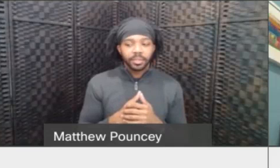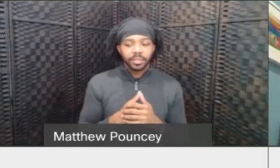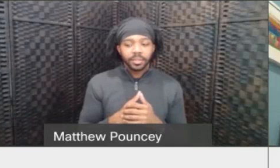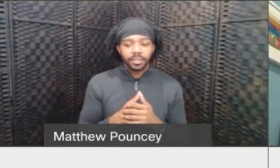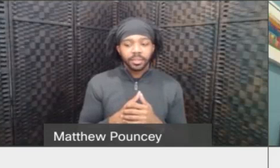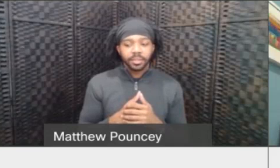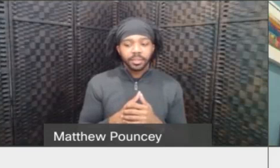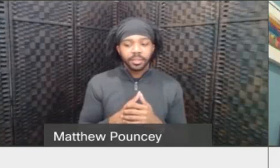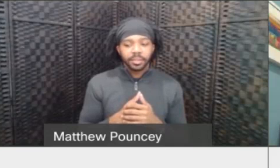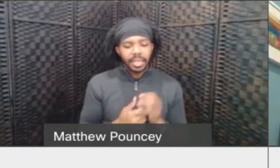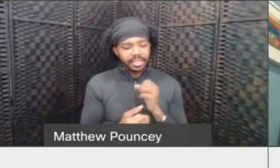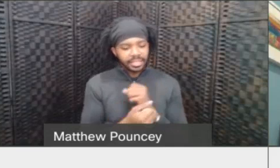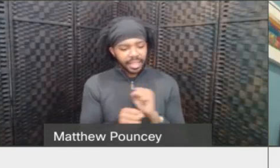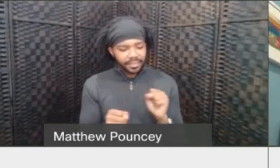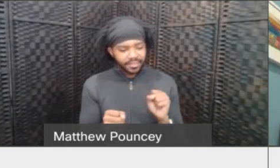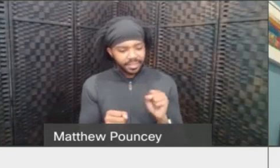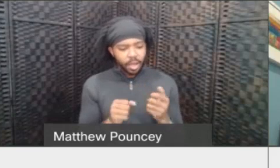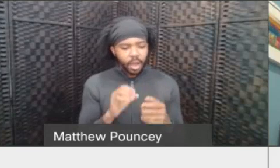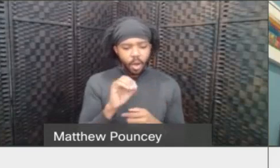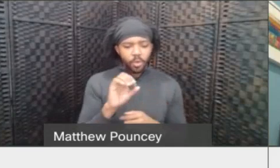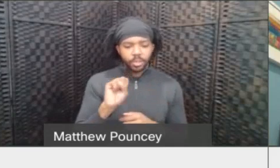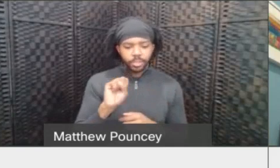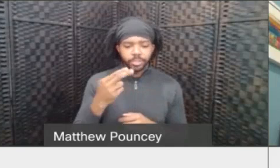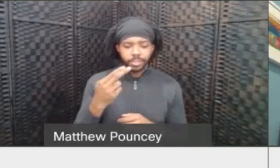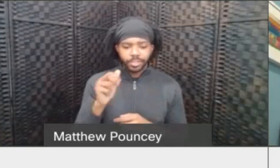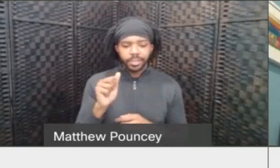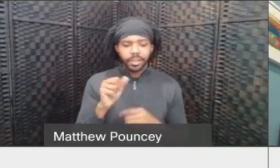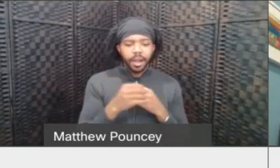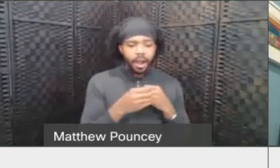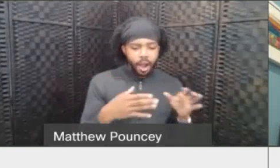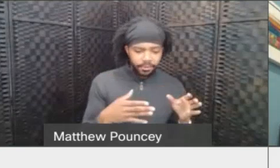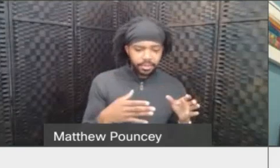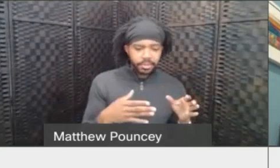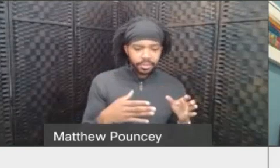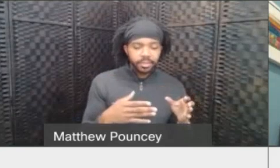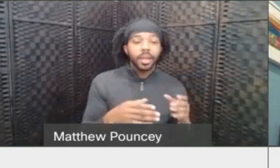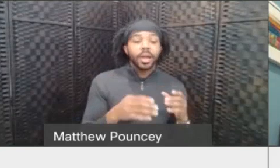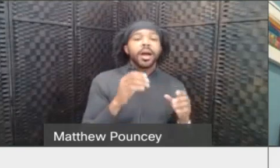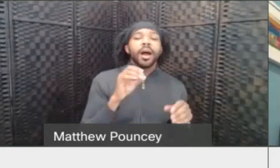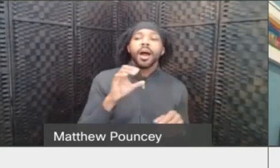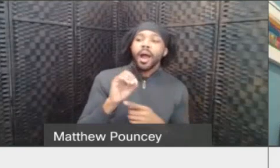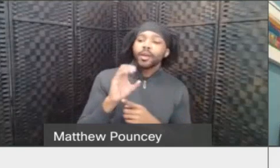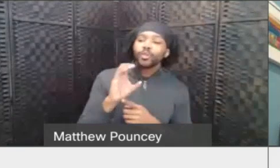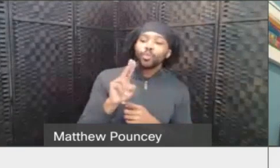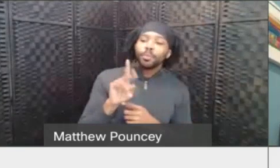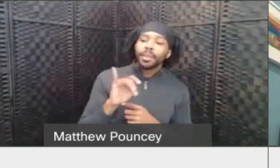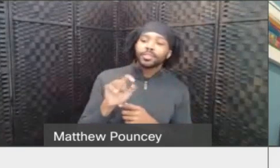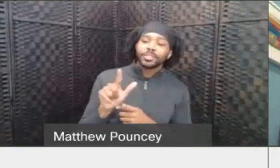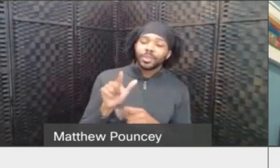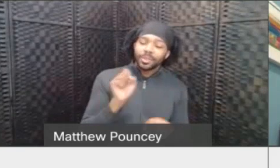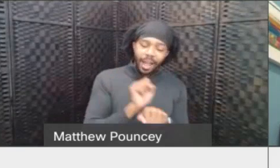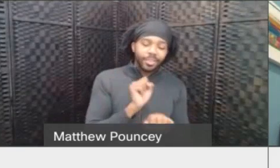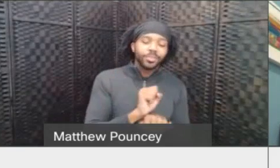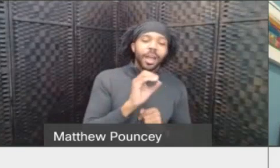it's Safety and Health, but at any rate, it's OSHA. Occupational. Occupational, thank you. Safety and